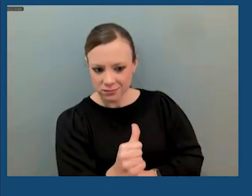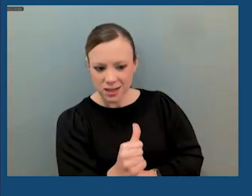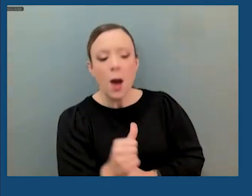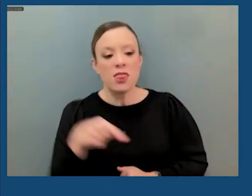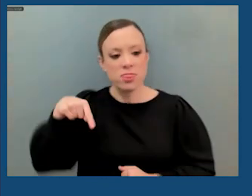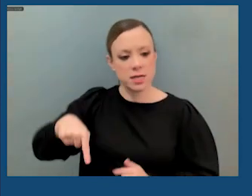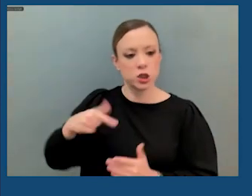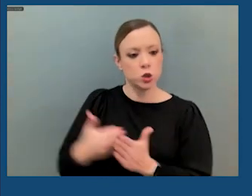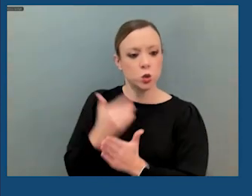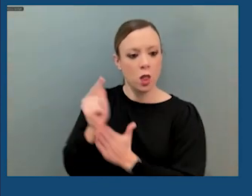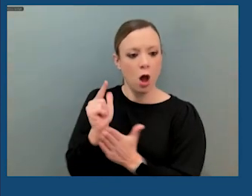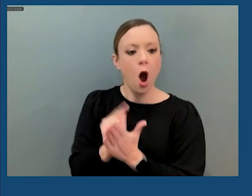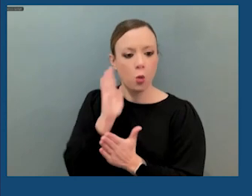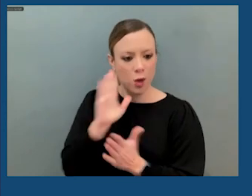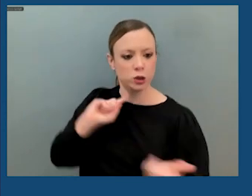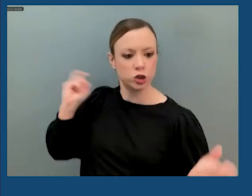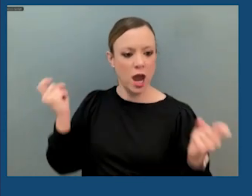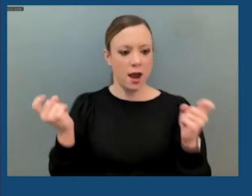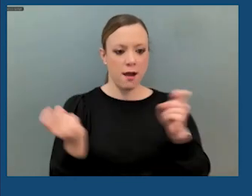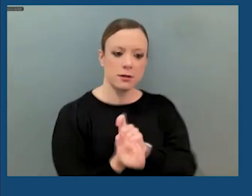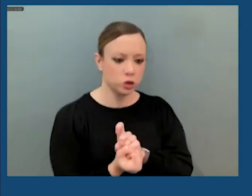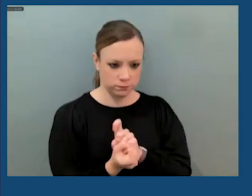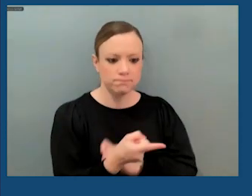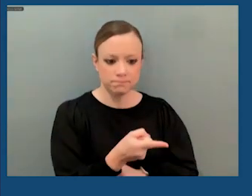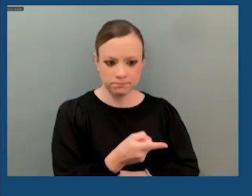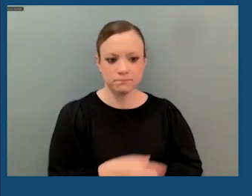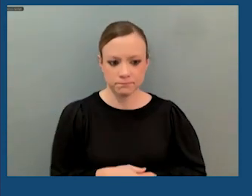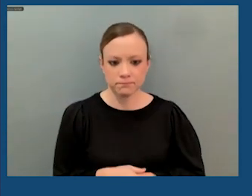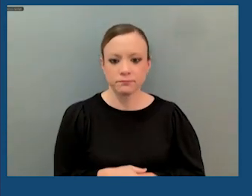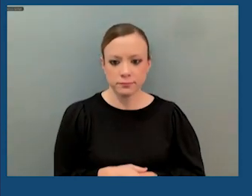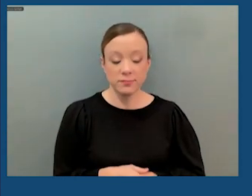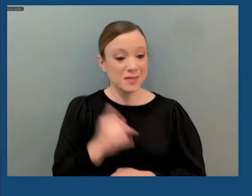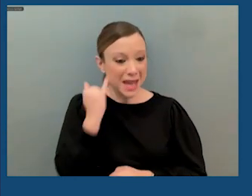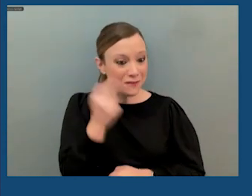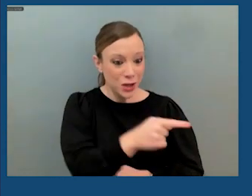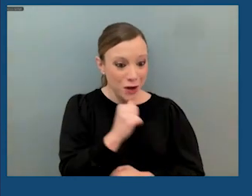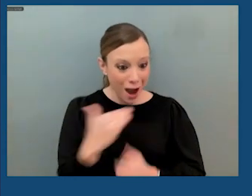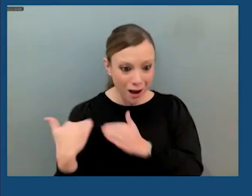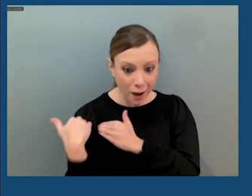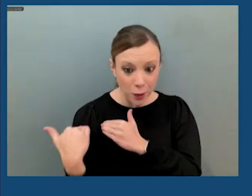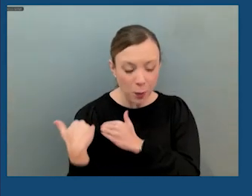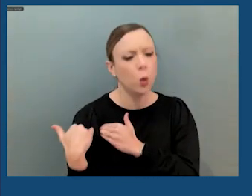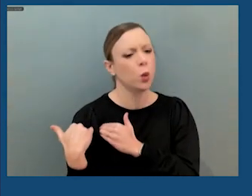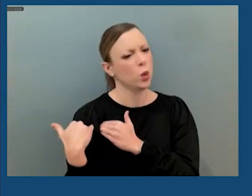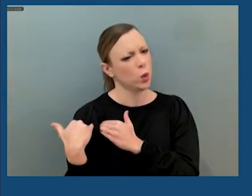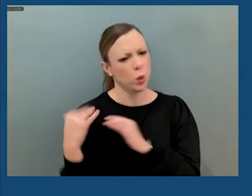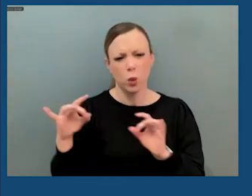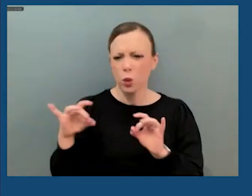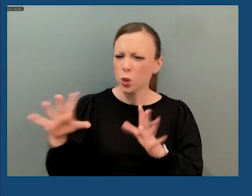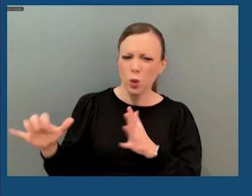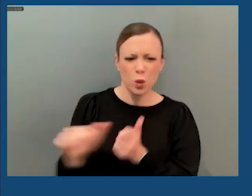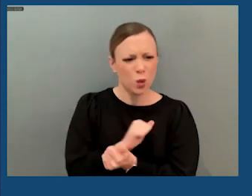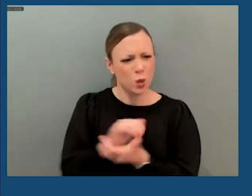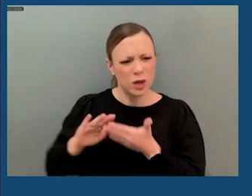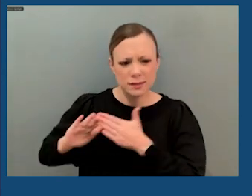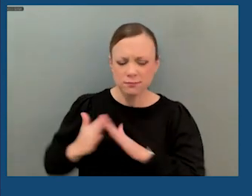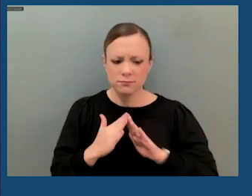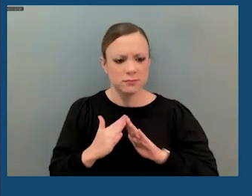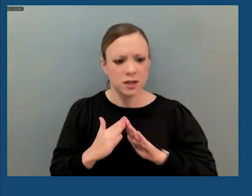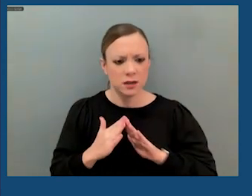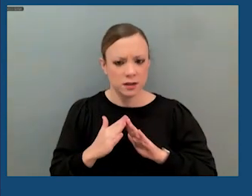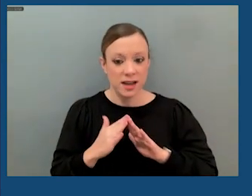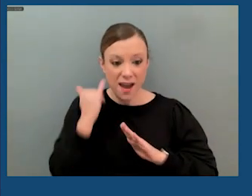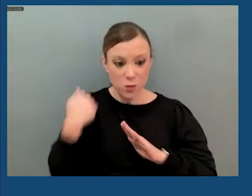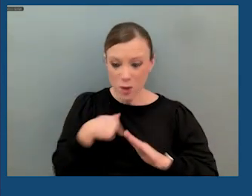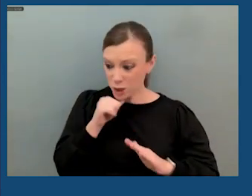that. When they are not held accountable, this is incredibly damaging to our communities. When we don't address or